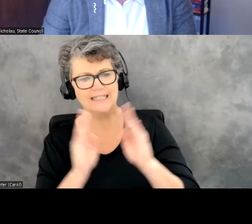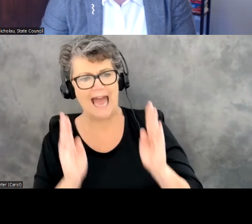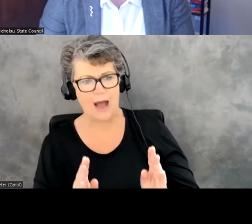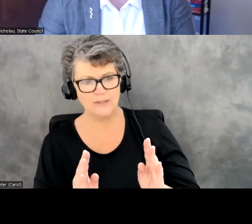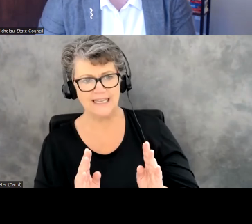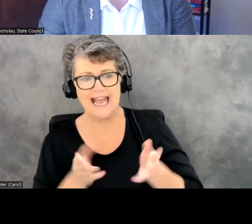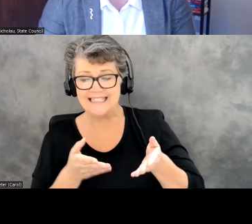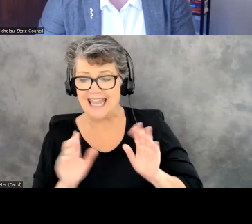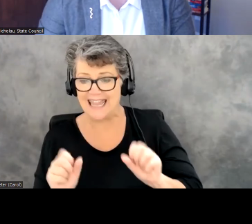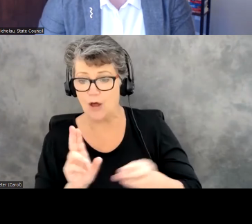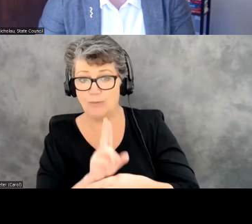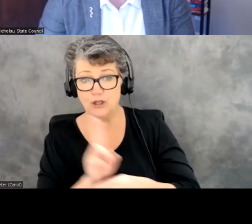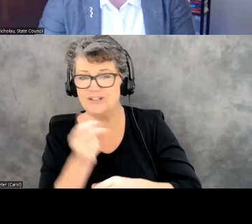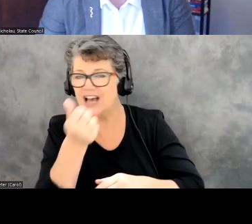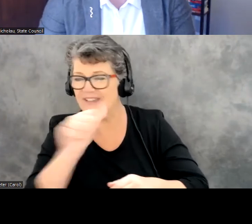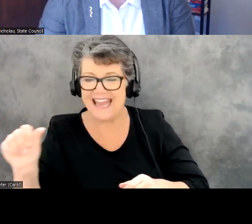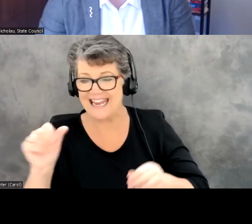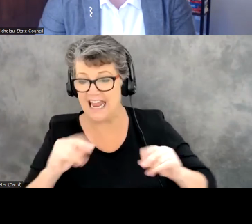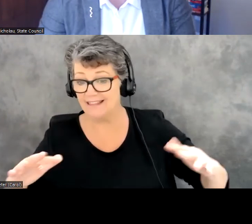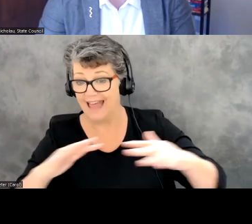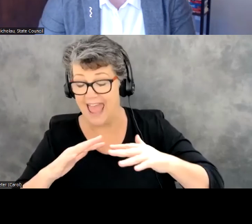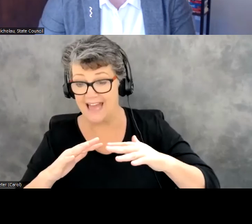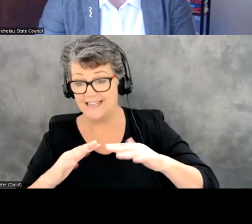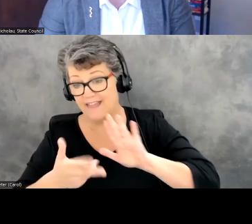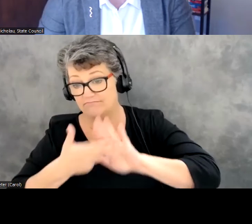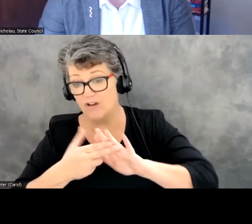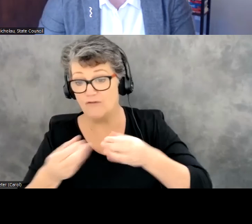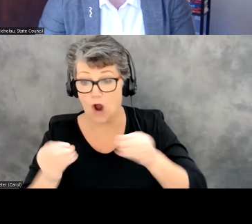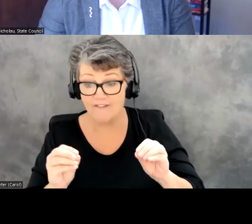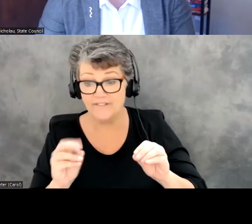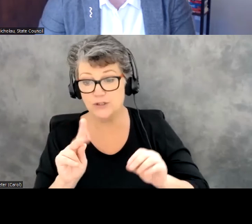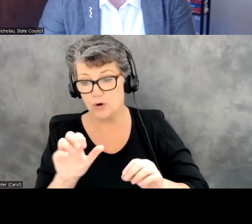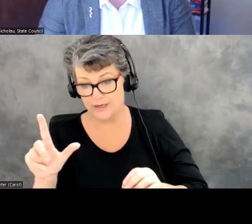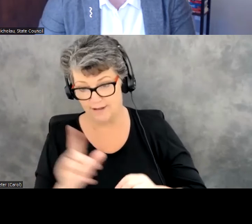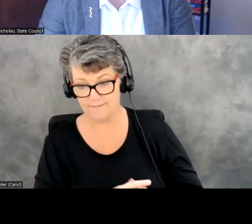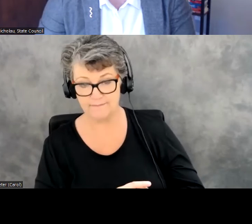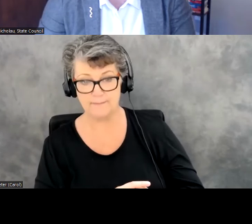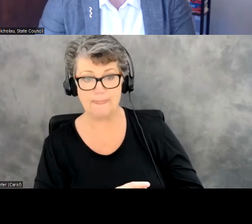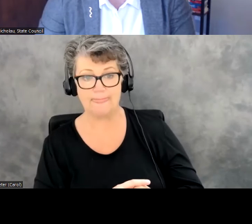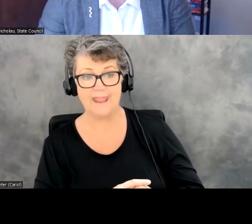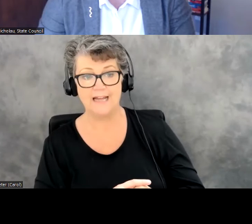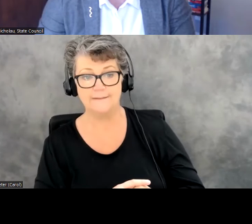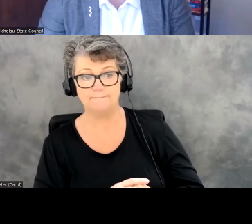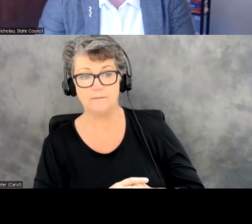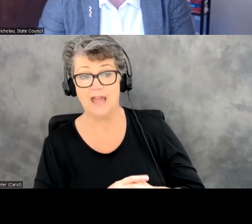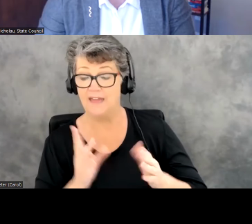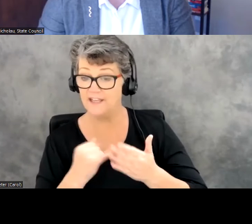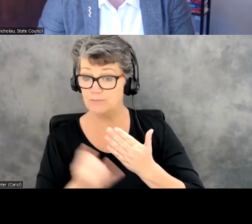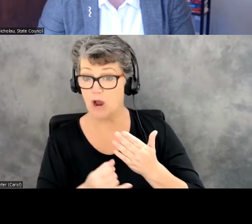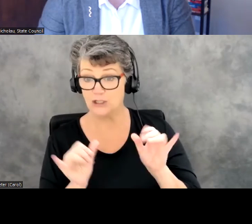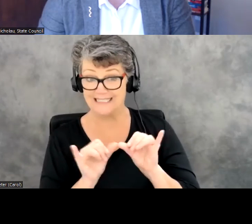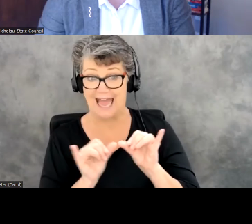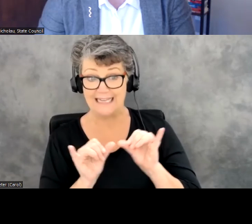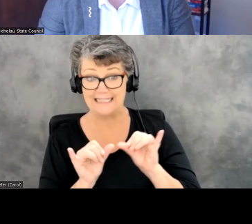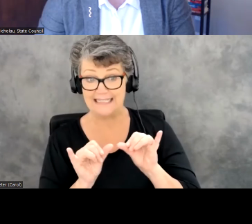an allowable use on any parcel that is zoned for office or retail uses. This project